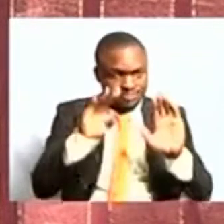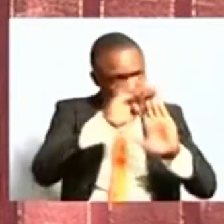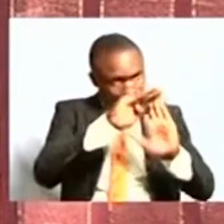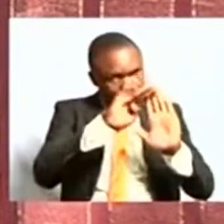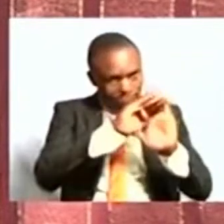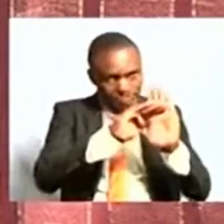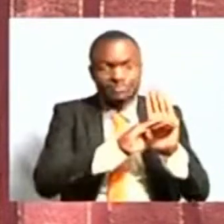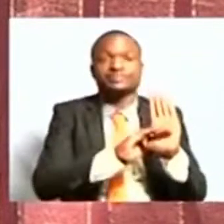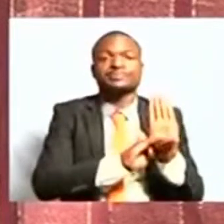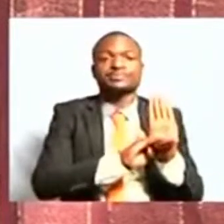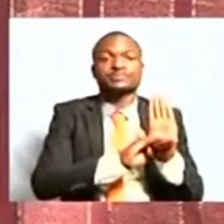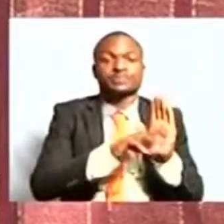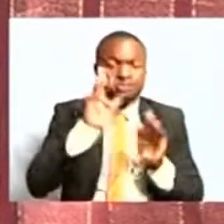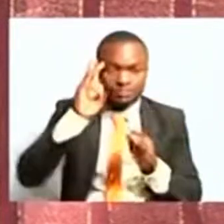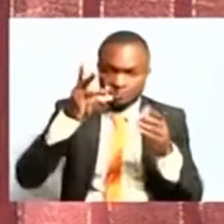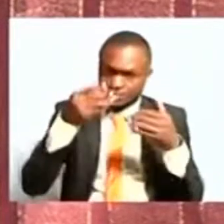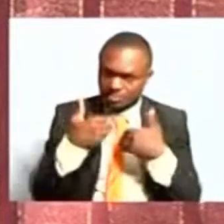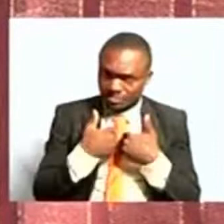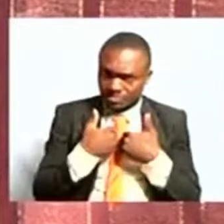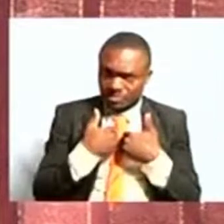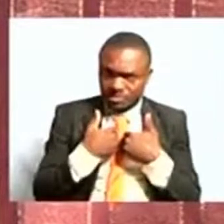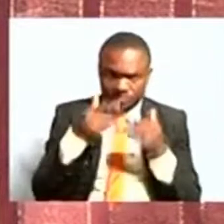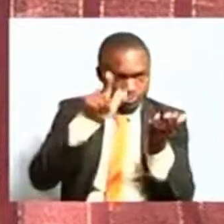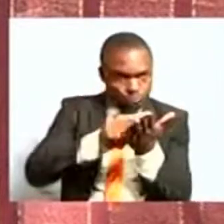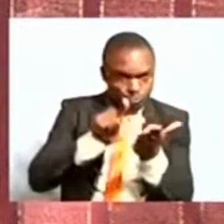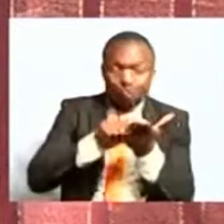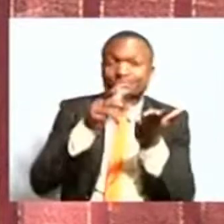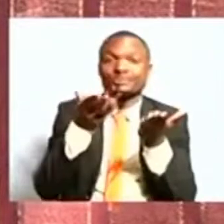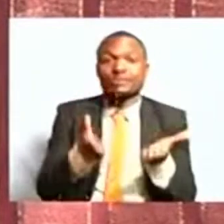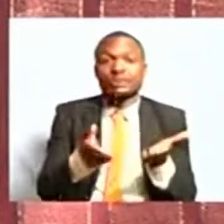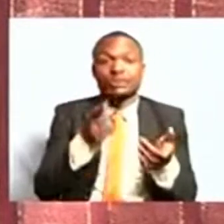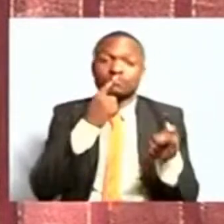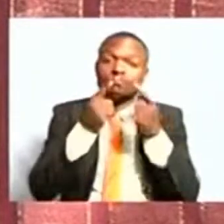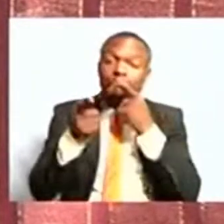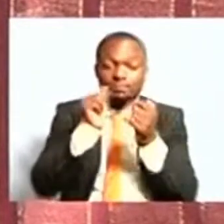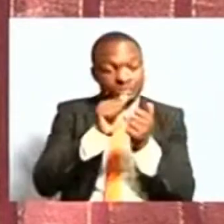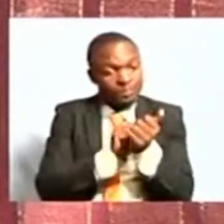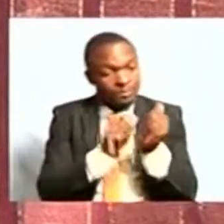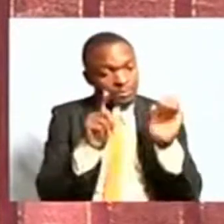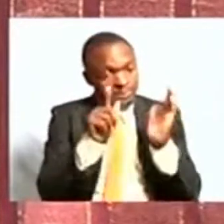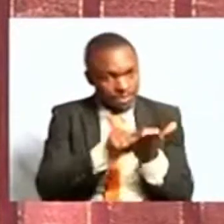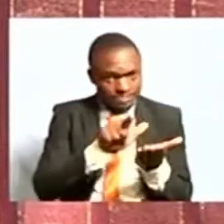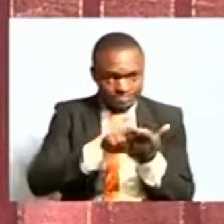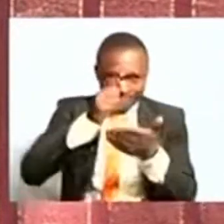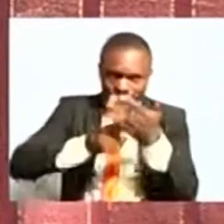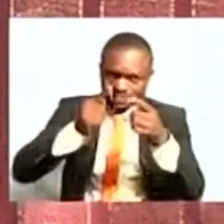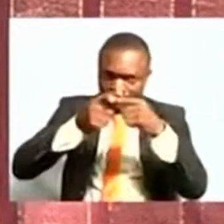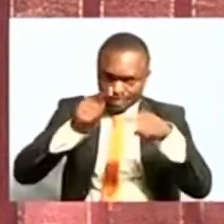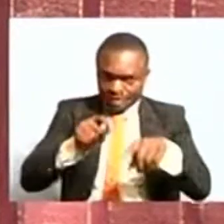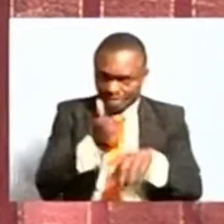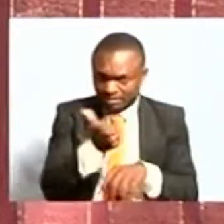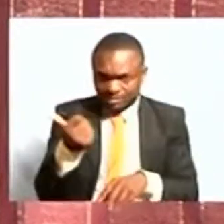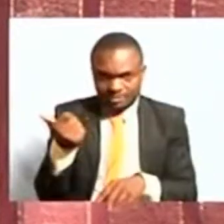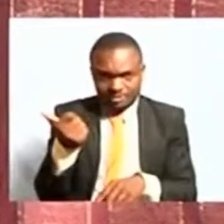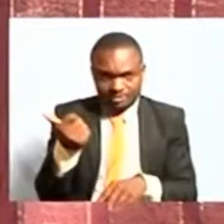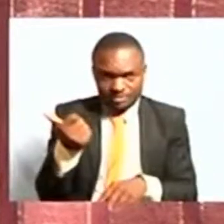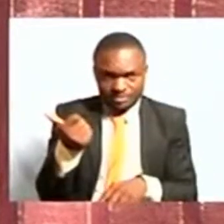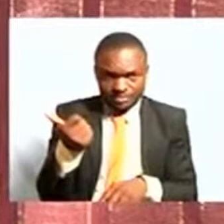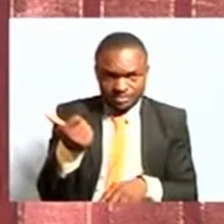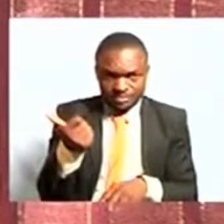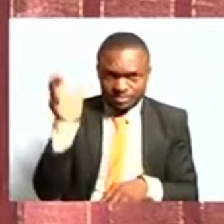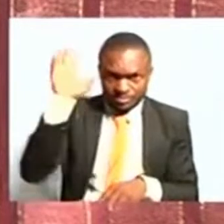up, we're going to have, like in Lusaka, I'll talk about Lusaka, and this is what will happen in the